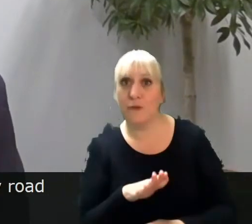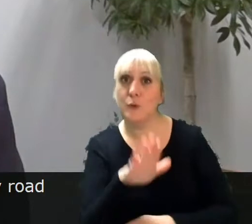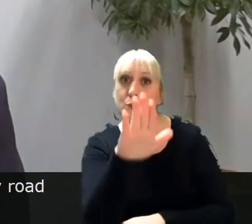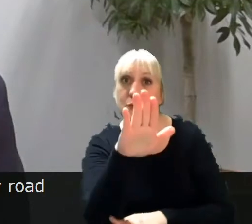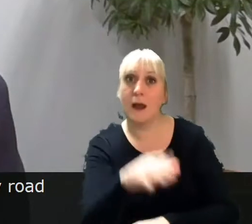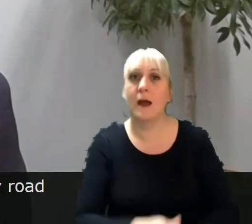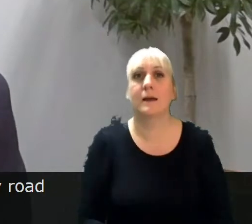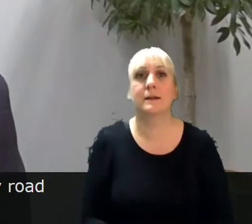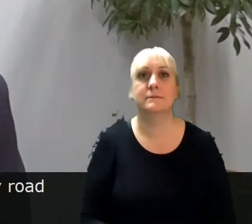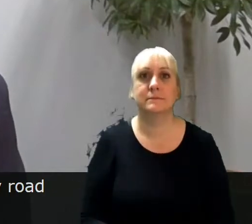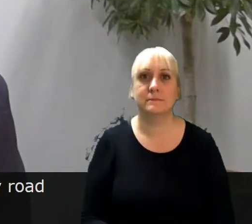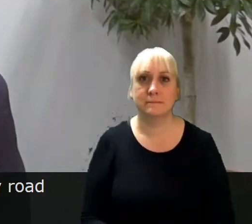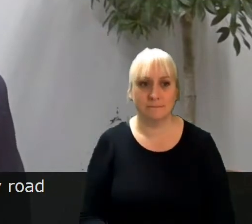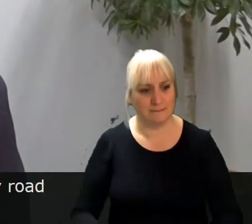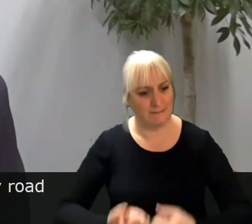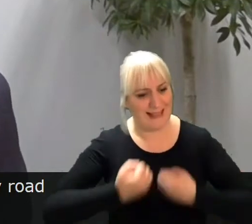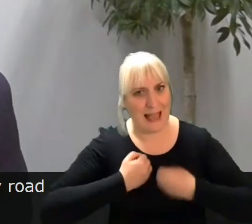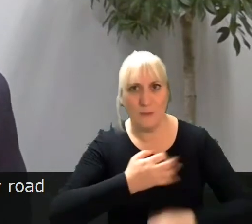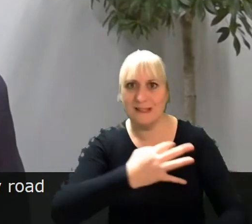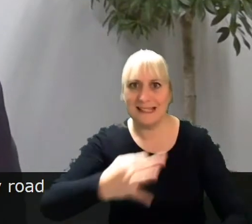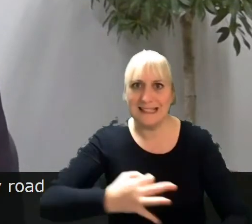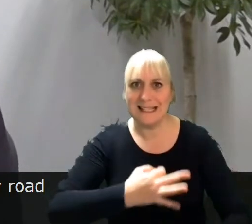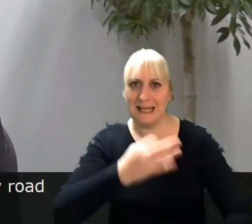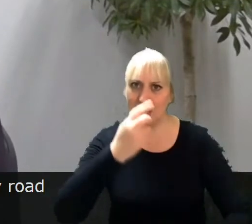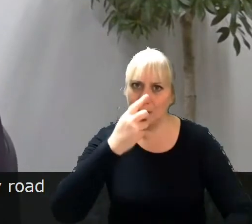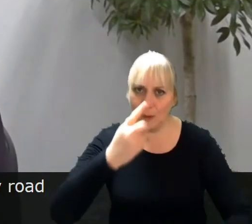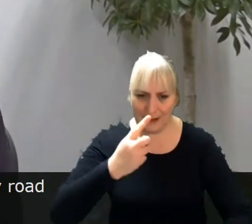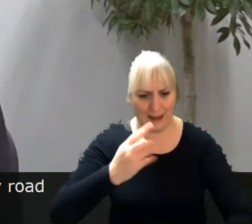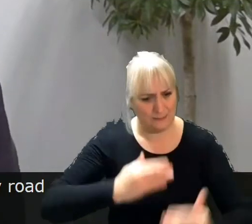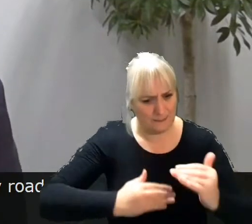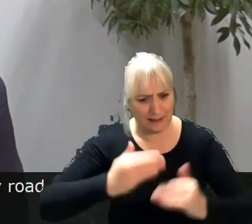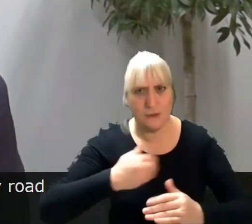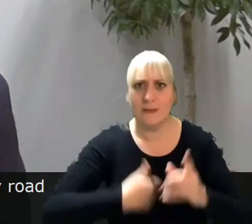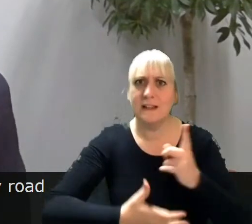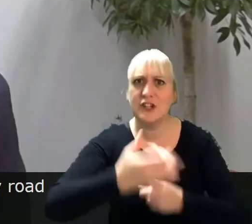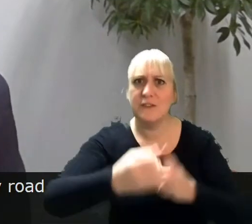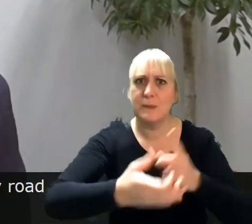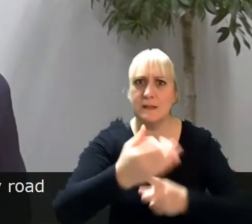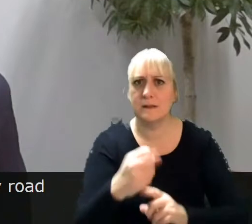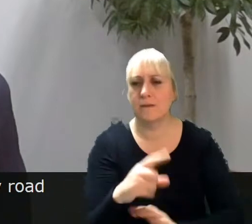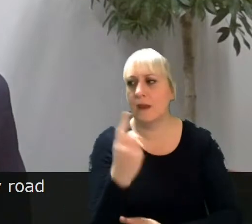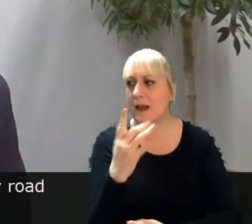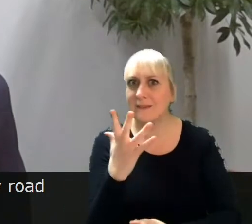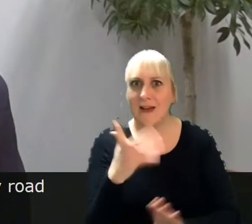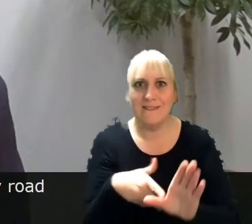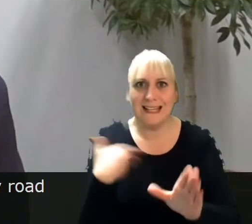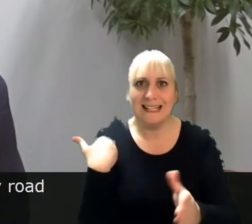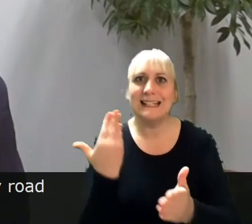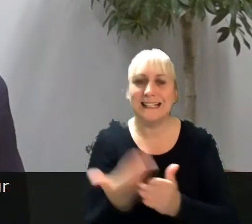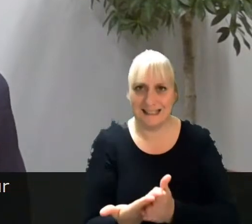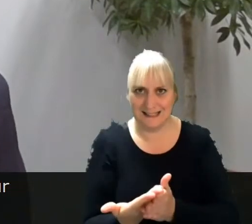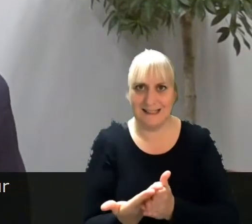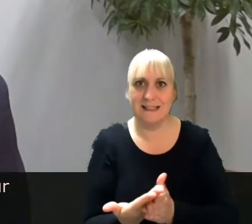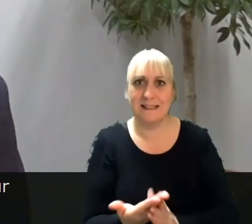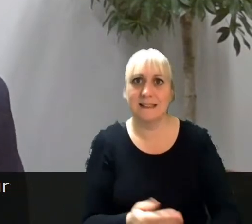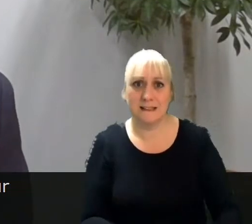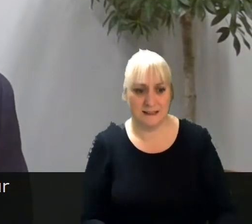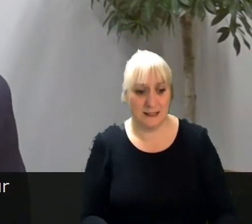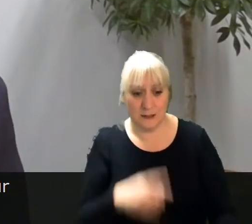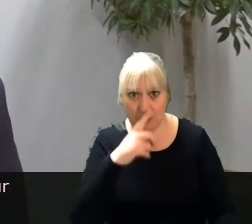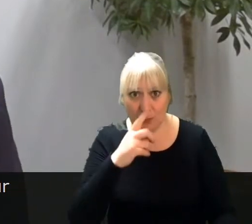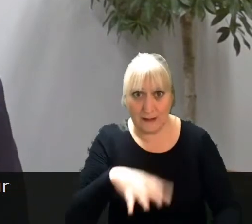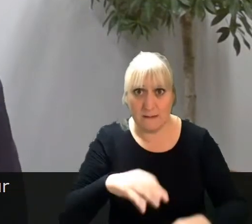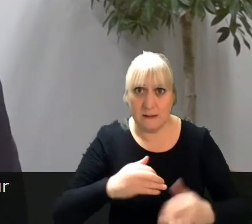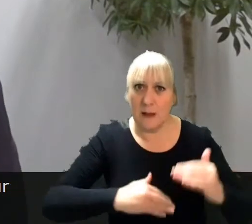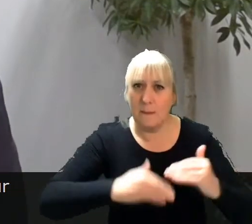can build on our achievements over the past 5 years, such as starting a record number of new council homes